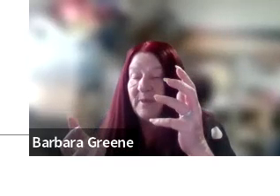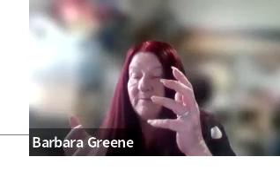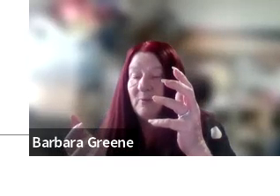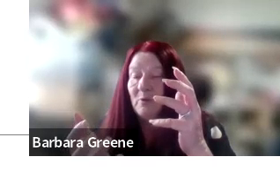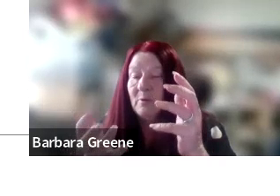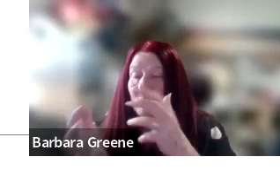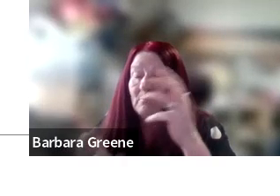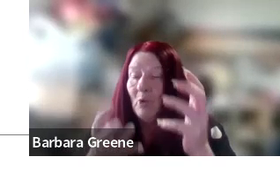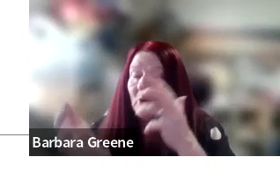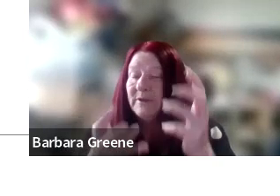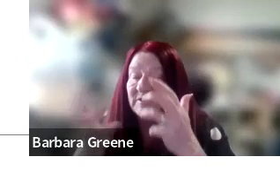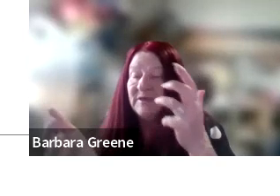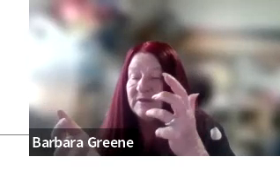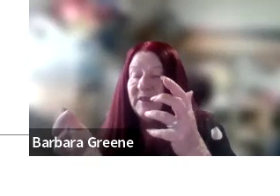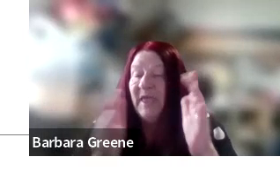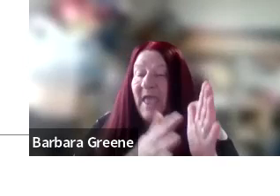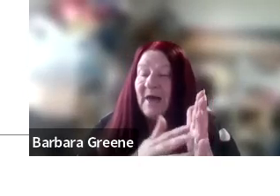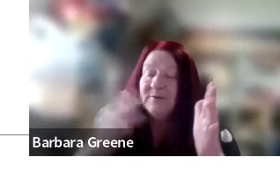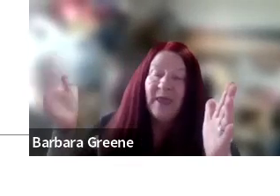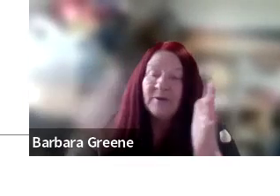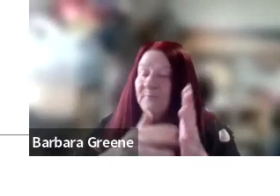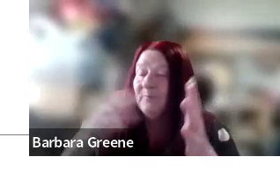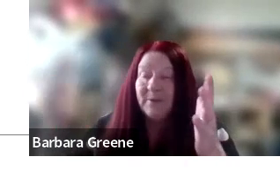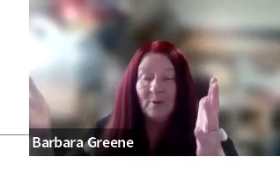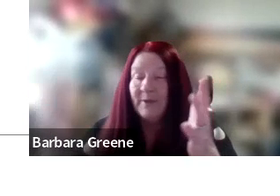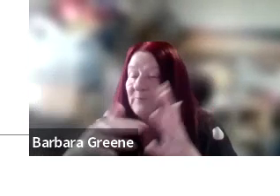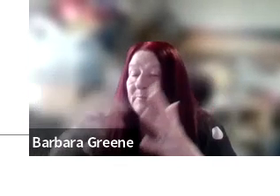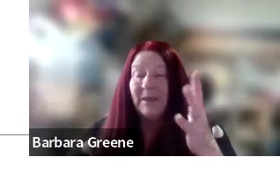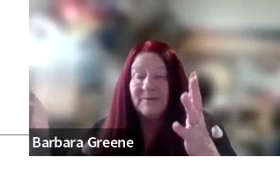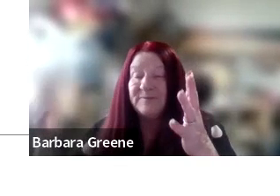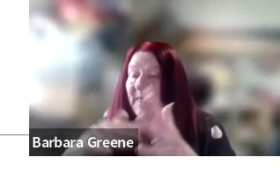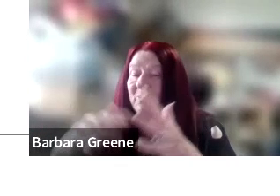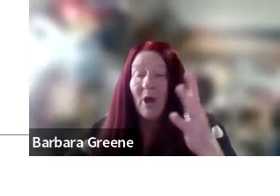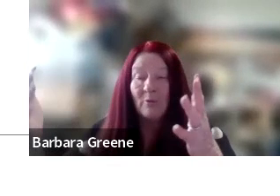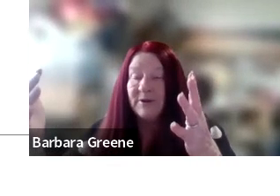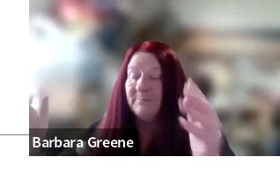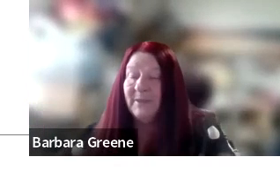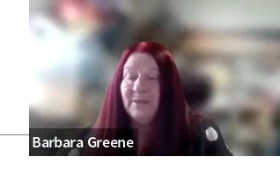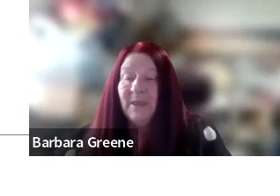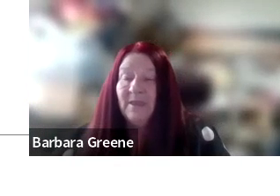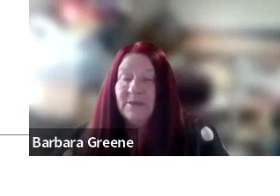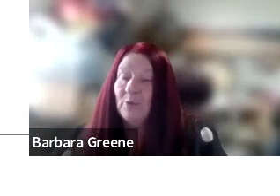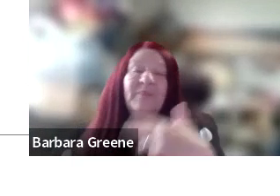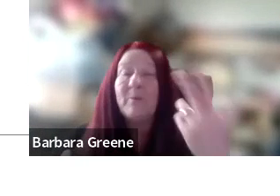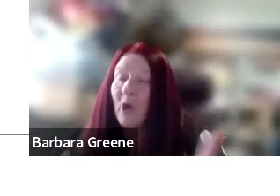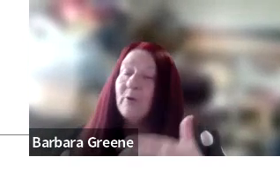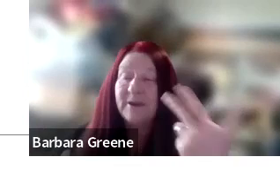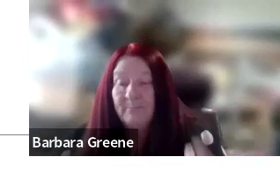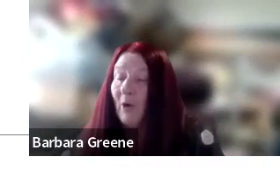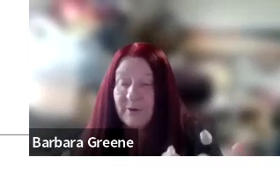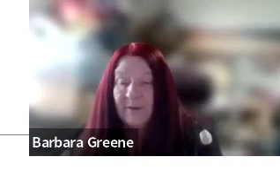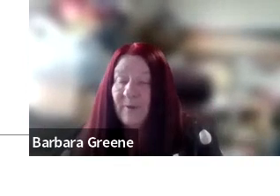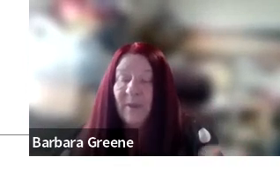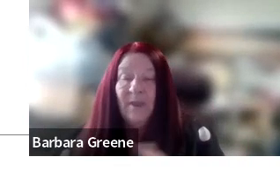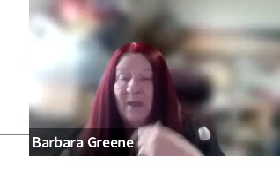engage with them more quickly in how to fulfill whatever plans that they were already that they were already